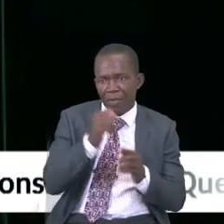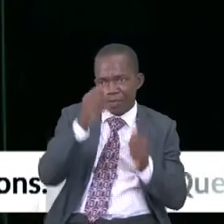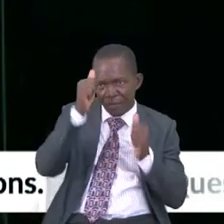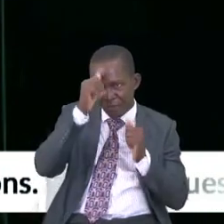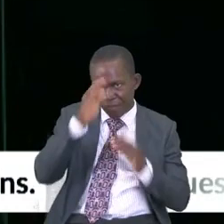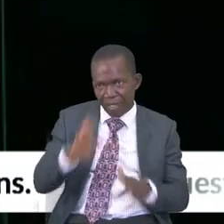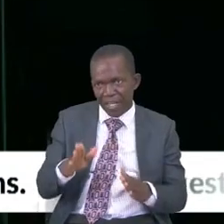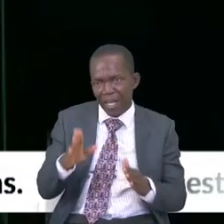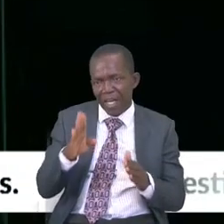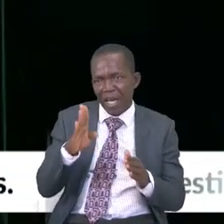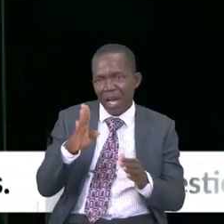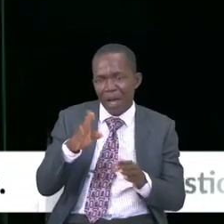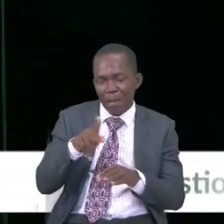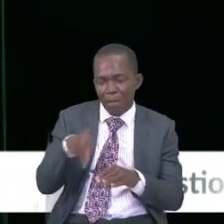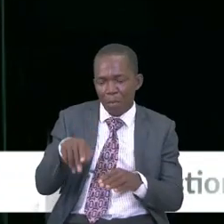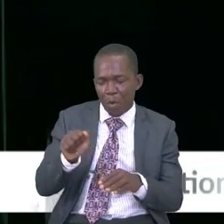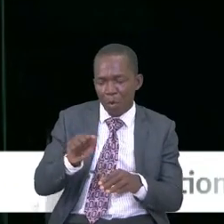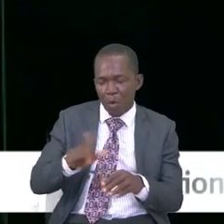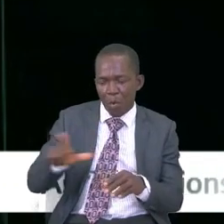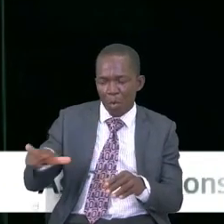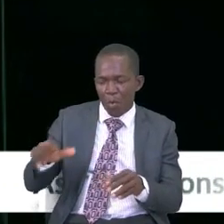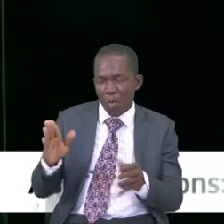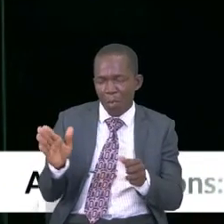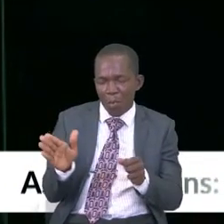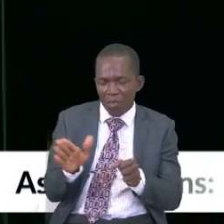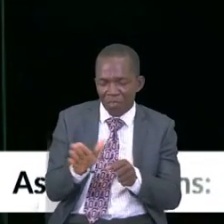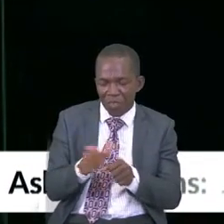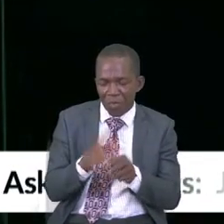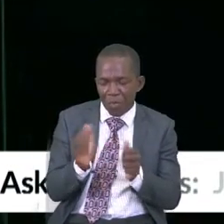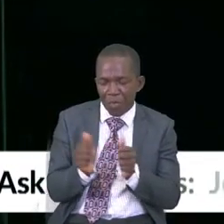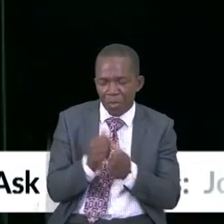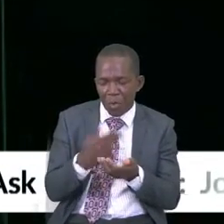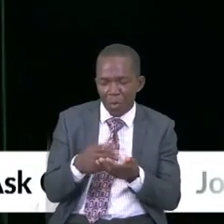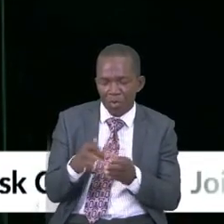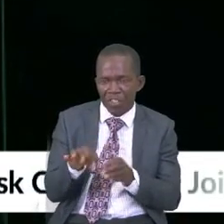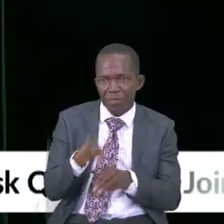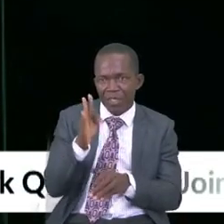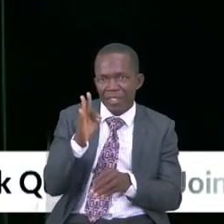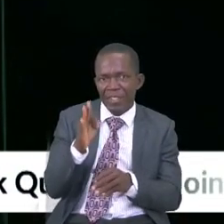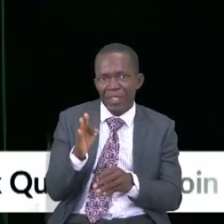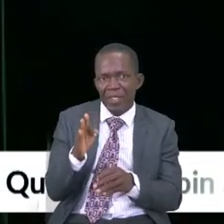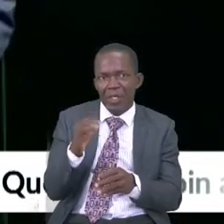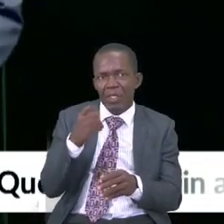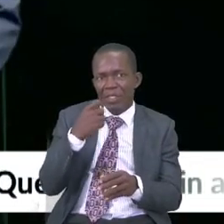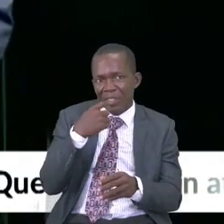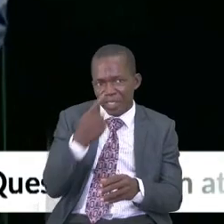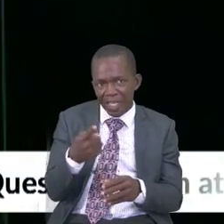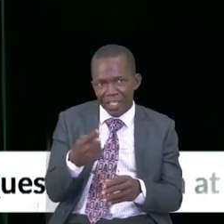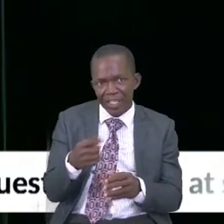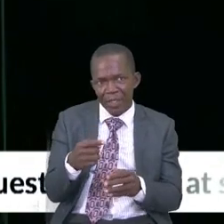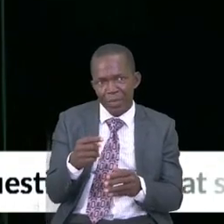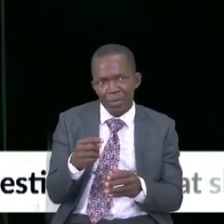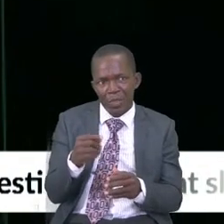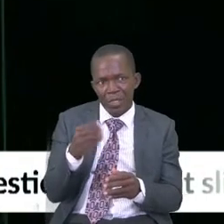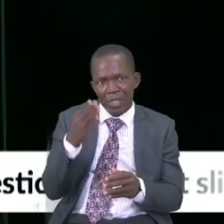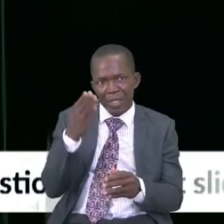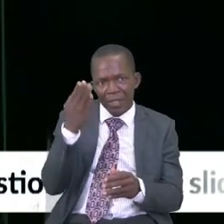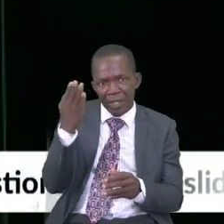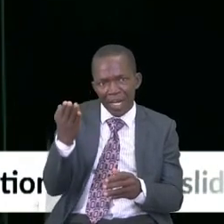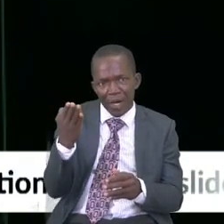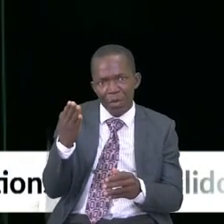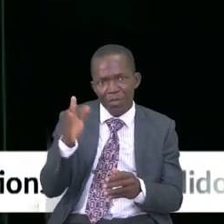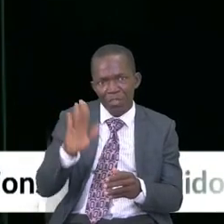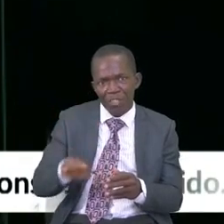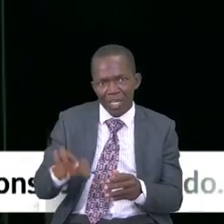with the Holy Ghost, set his eyes on him and said, O full of all subtlety and all mischief, thou